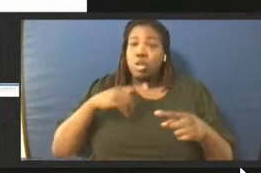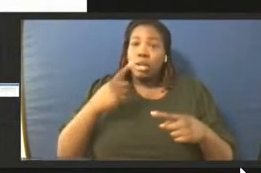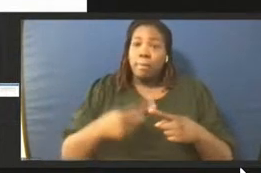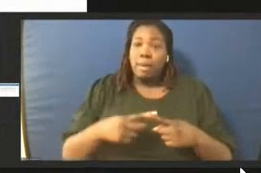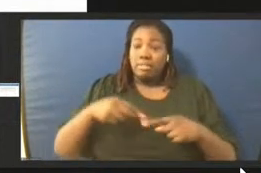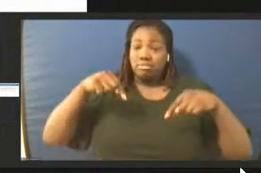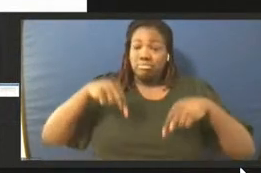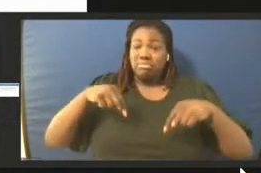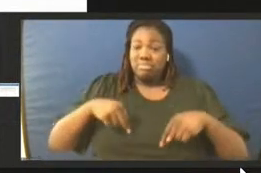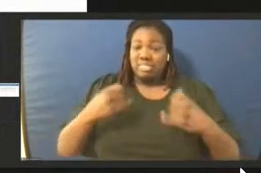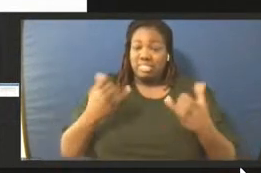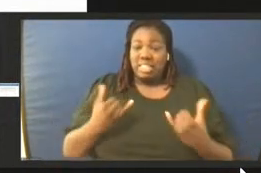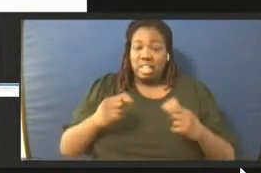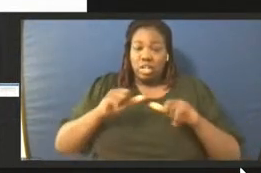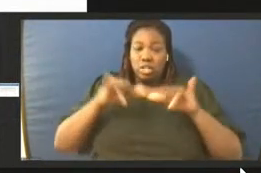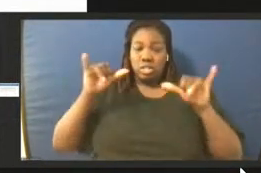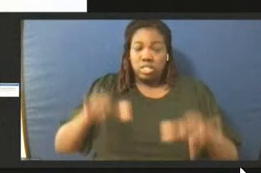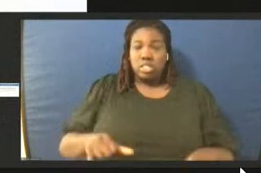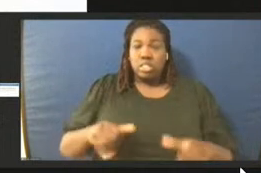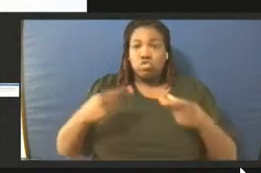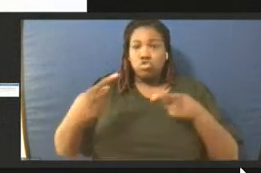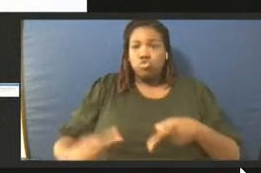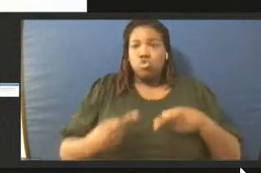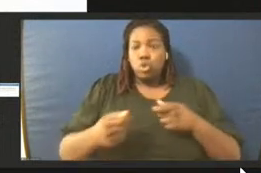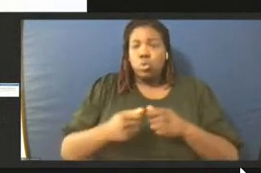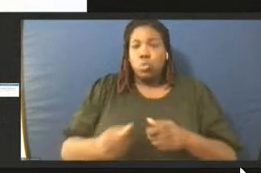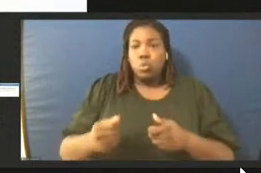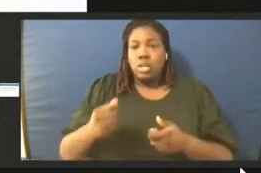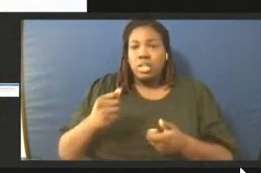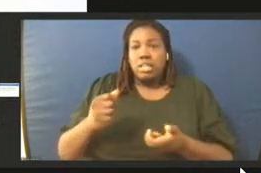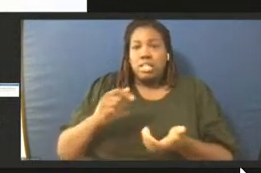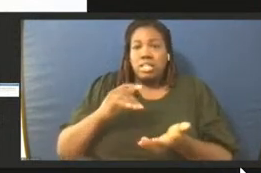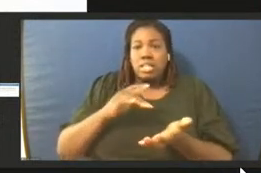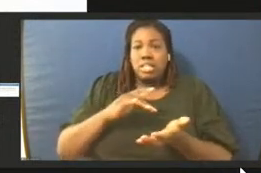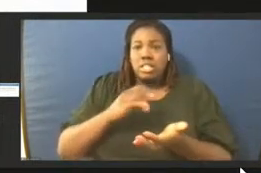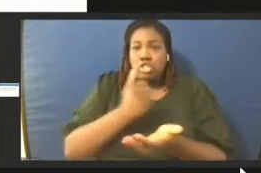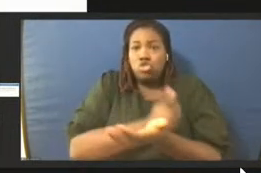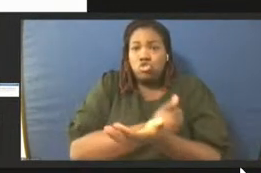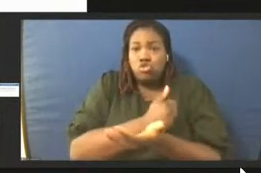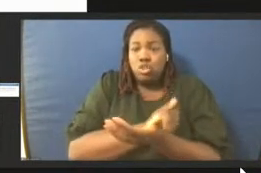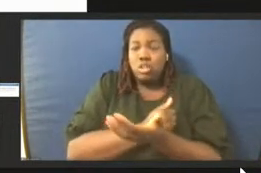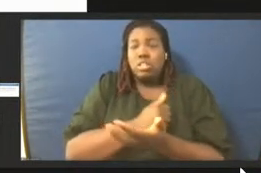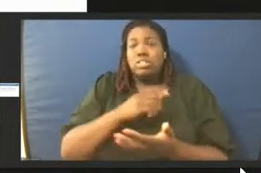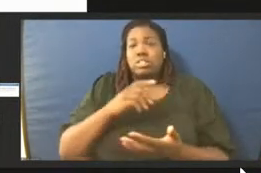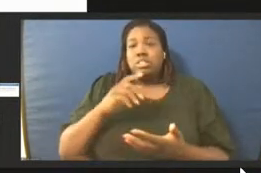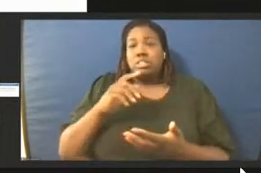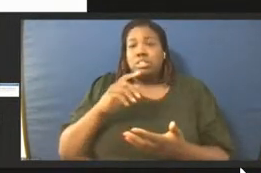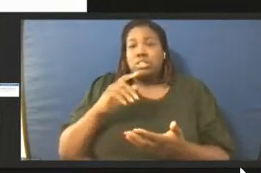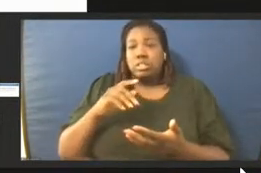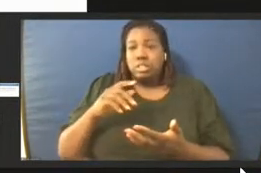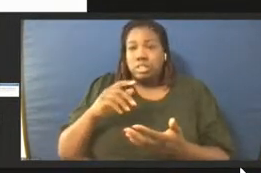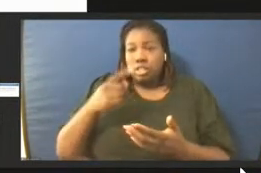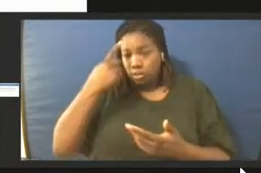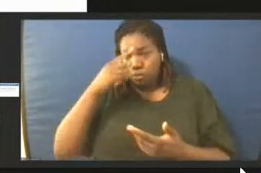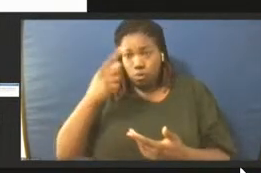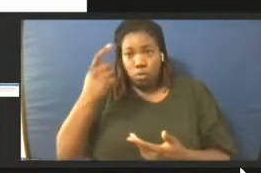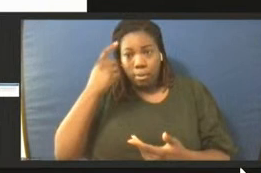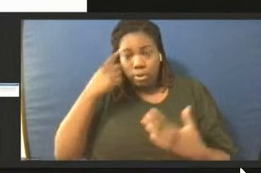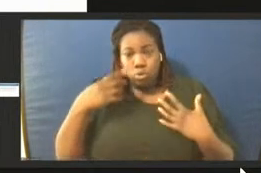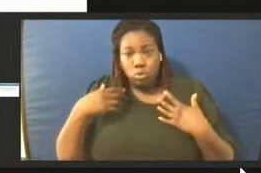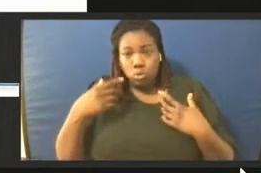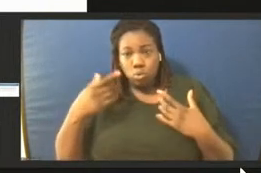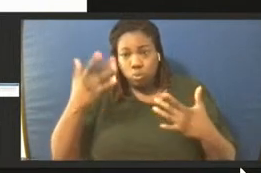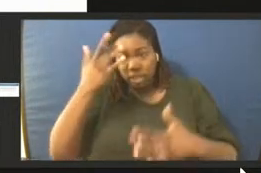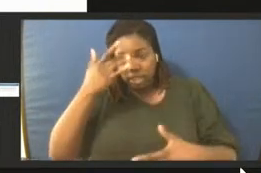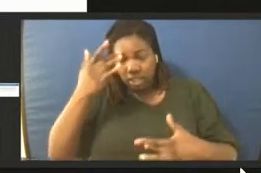current system, those struggling with substantive use disorders or mental illness too often